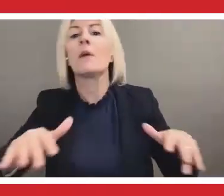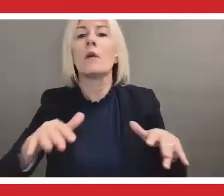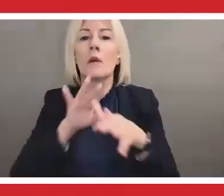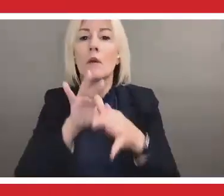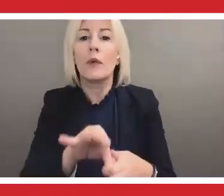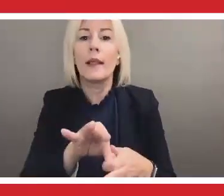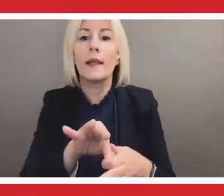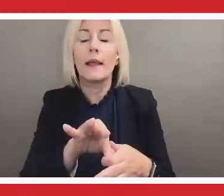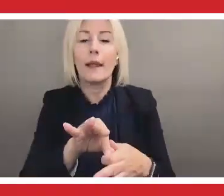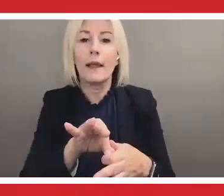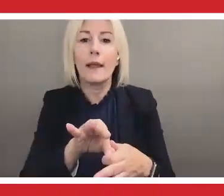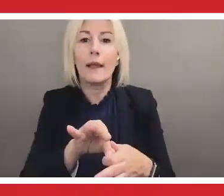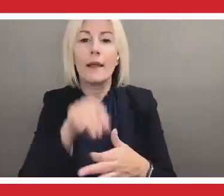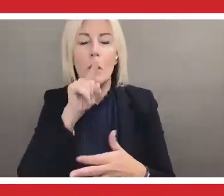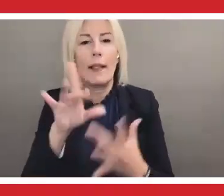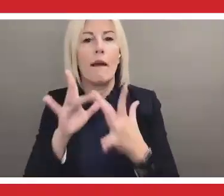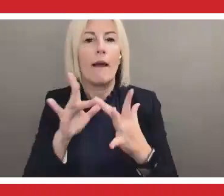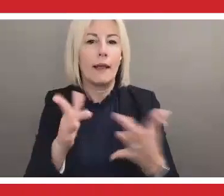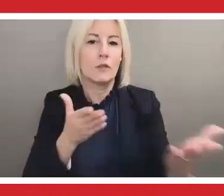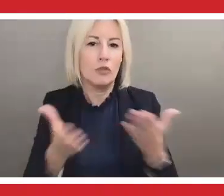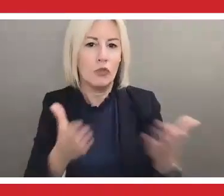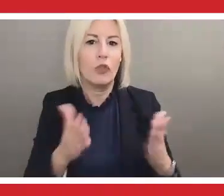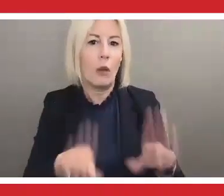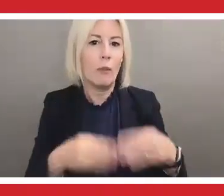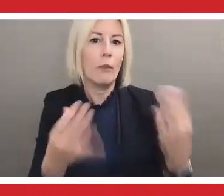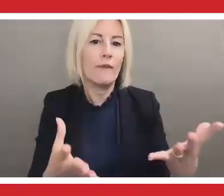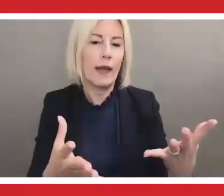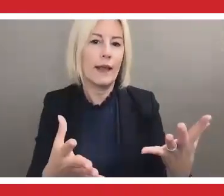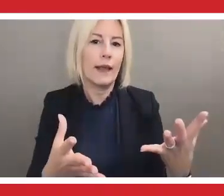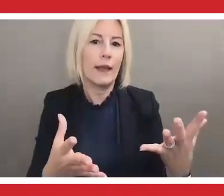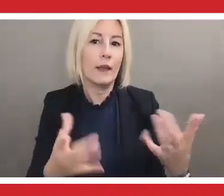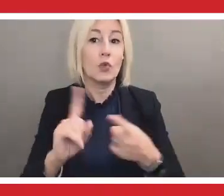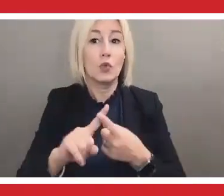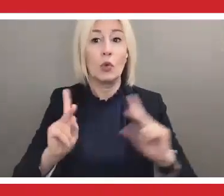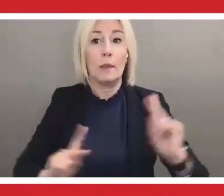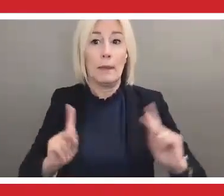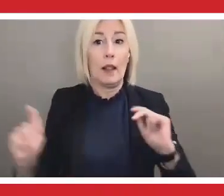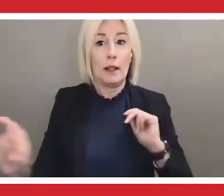really online services providing to citizens. But